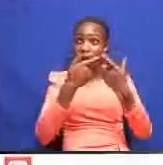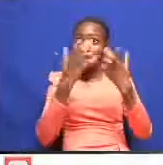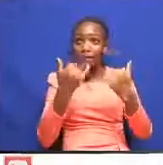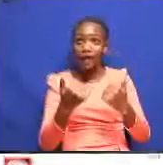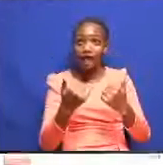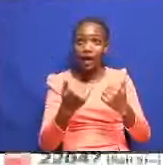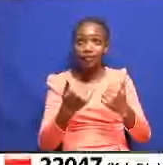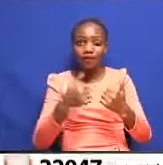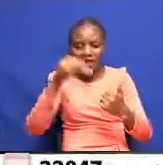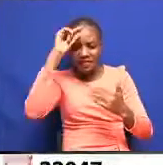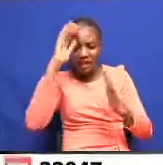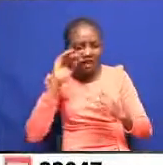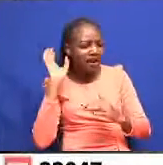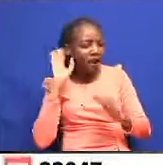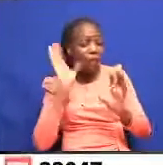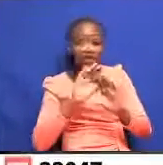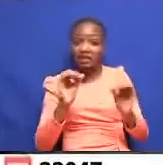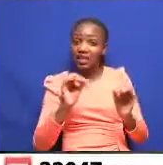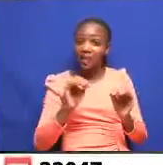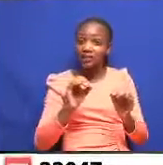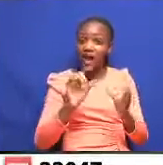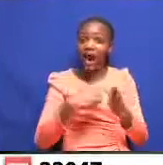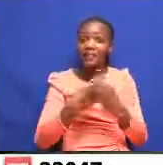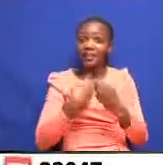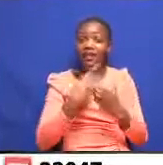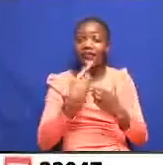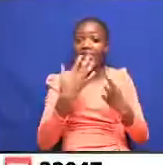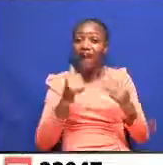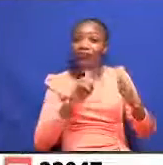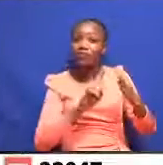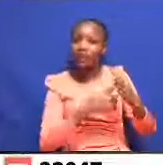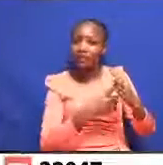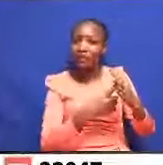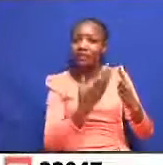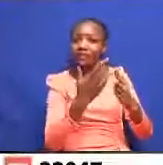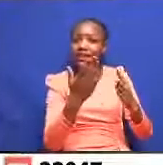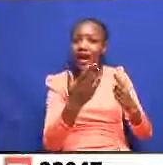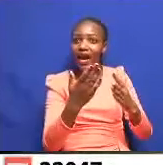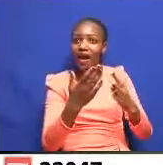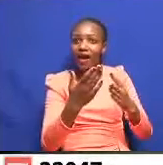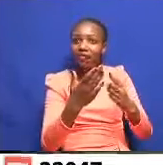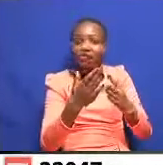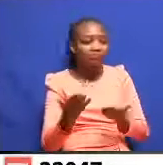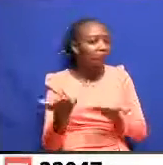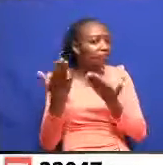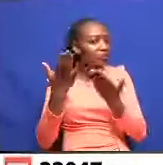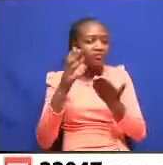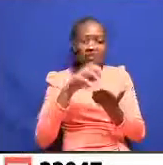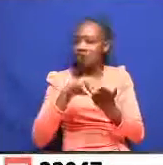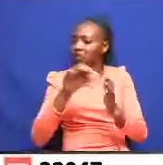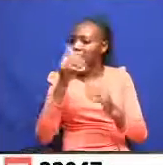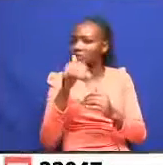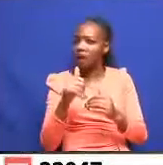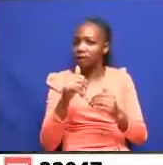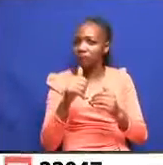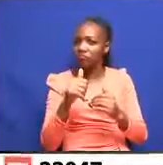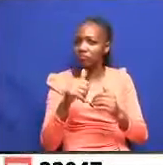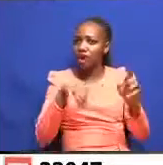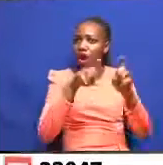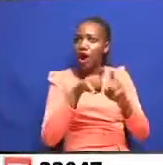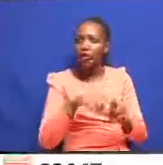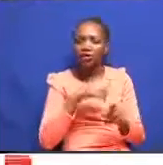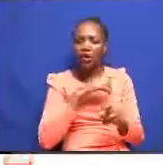not taken, and as I speak today, the incinerator and autoclave have still not yet been fixed. Infectious wastes are